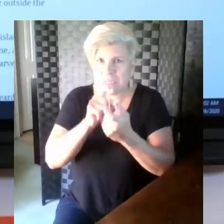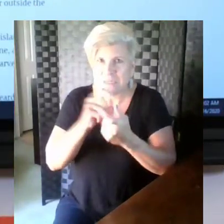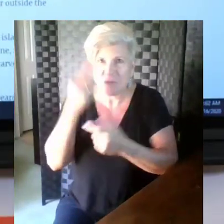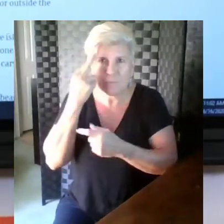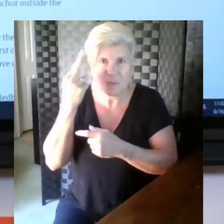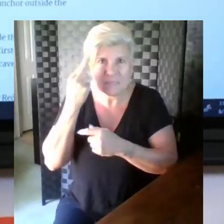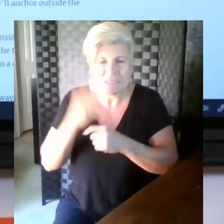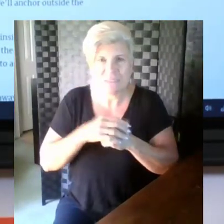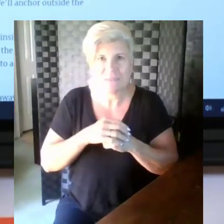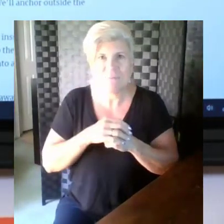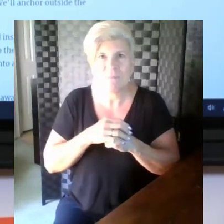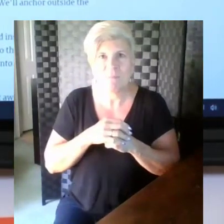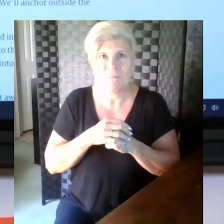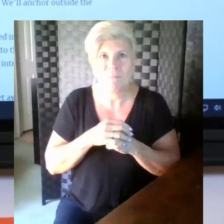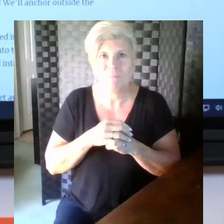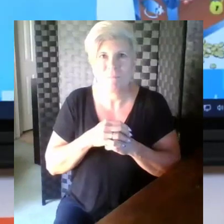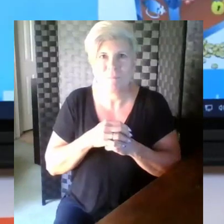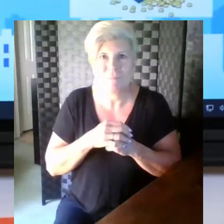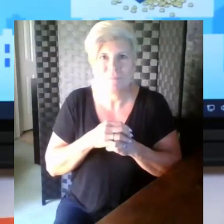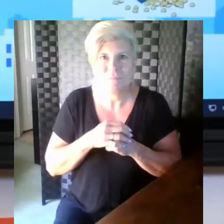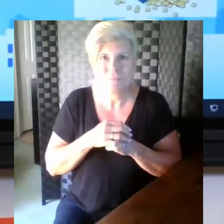are writing stories.